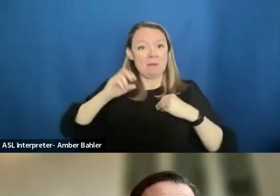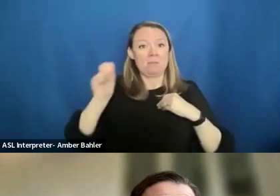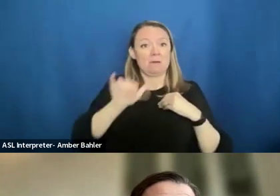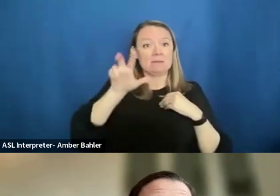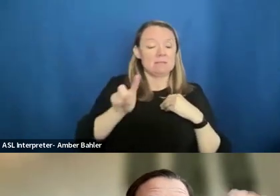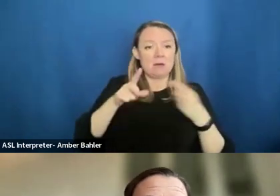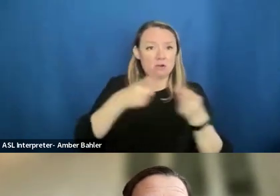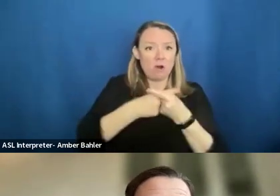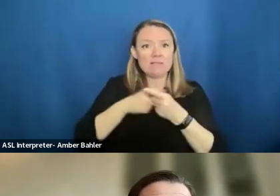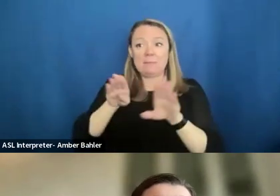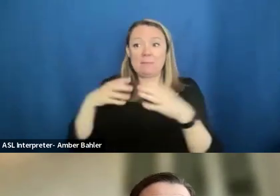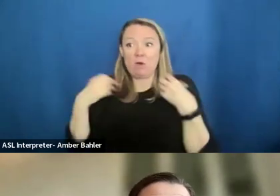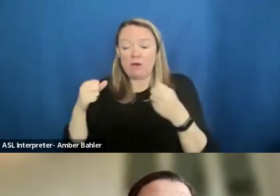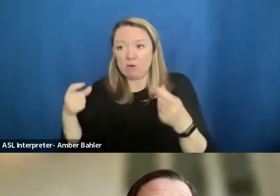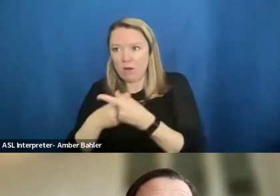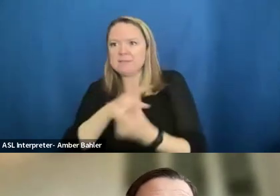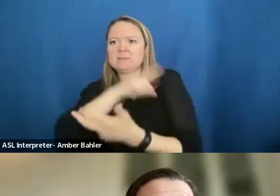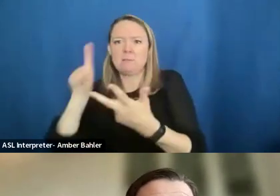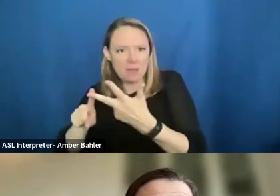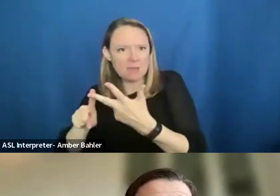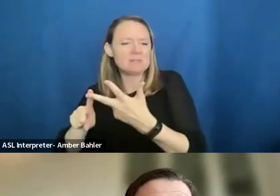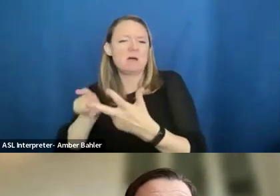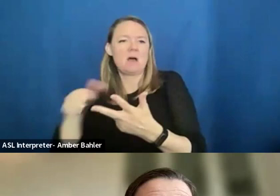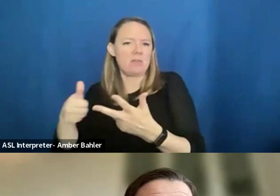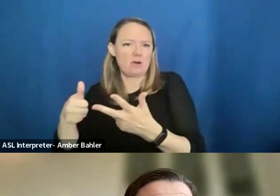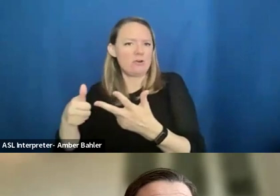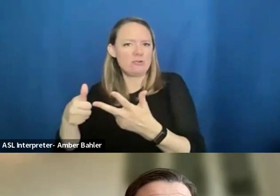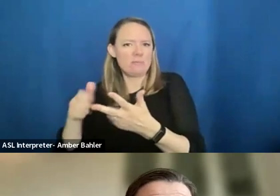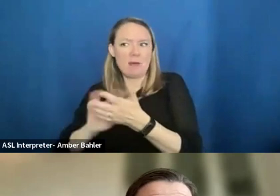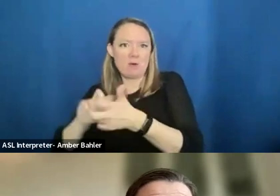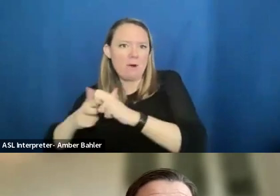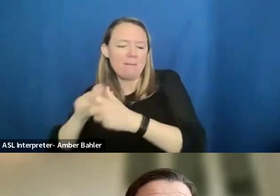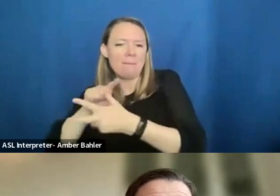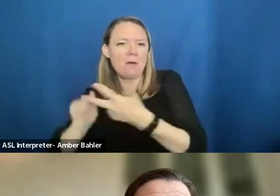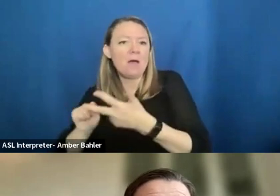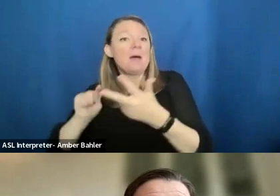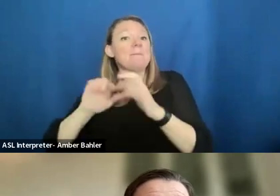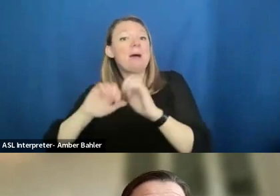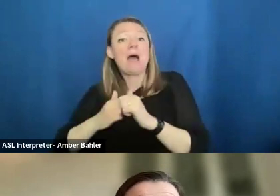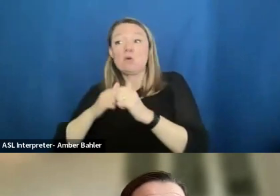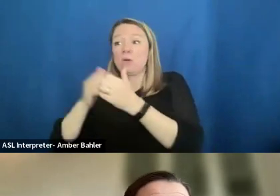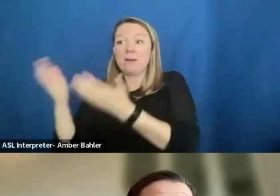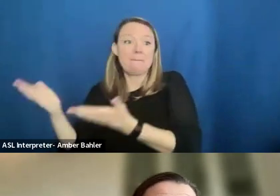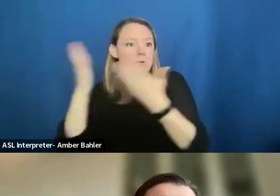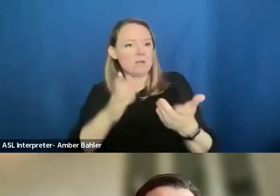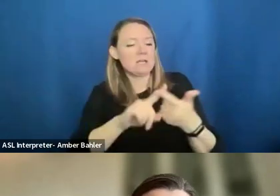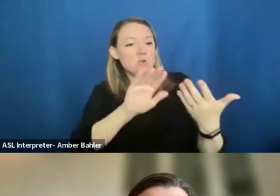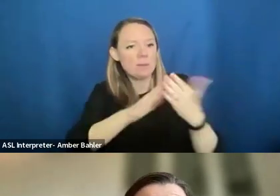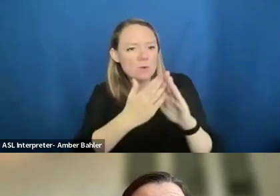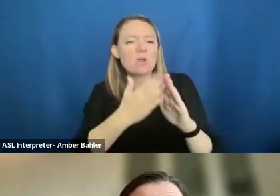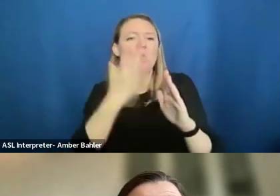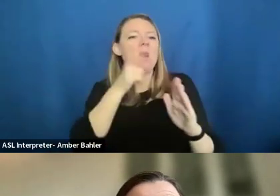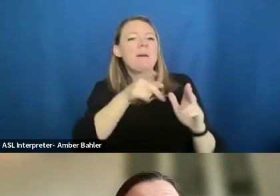health crisis, but how can we bring that into communities so that patients don't have to walk those miles or pass through those,